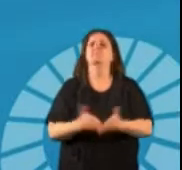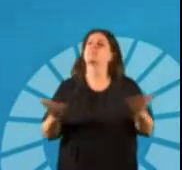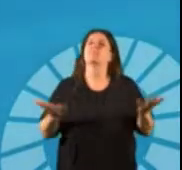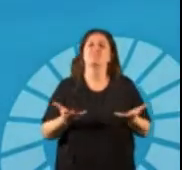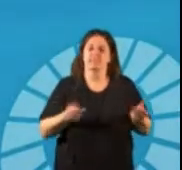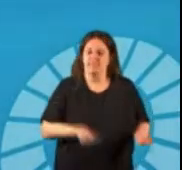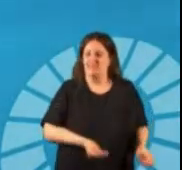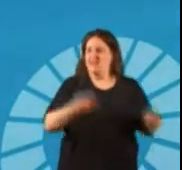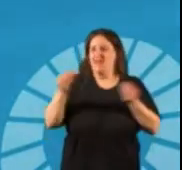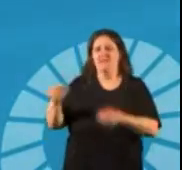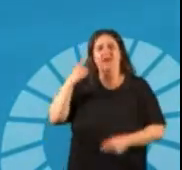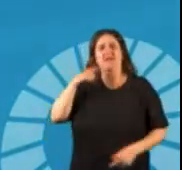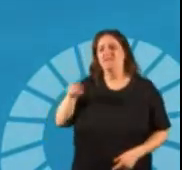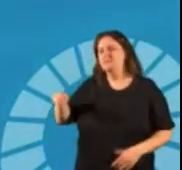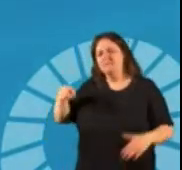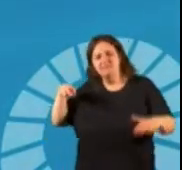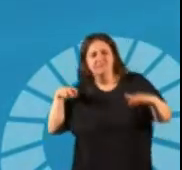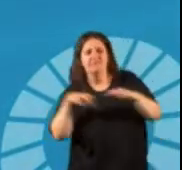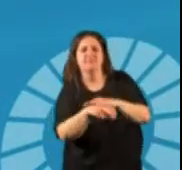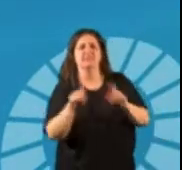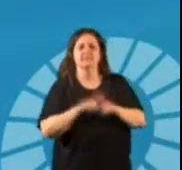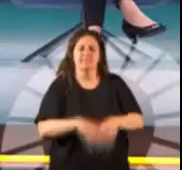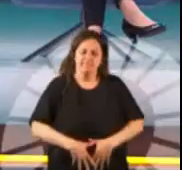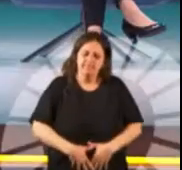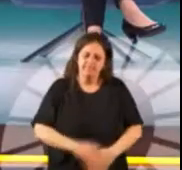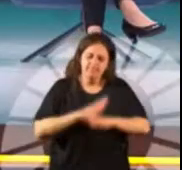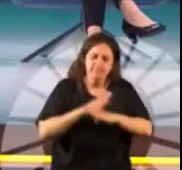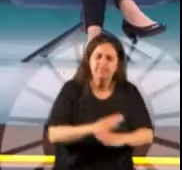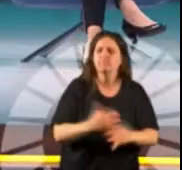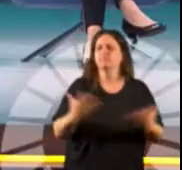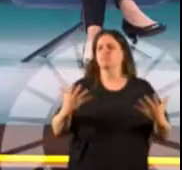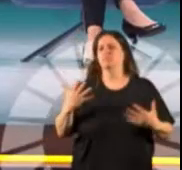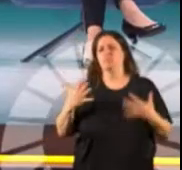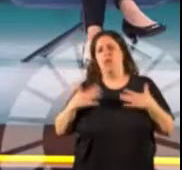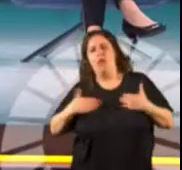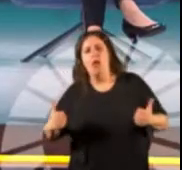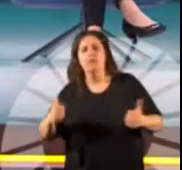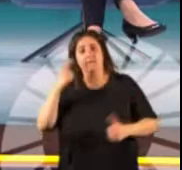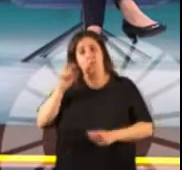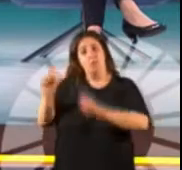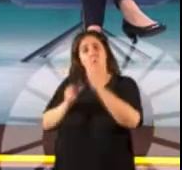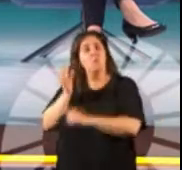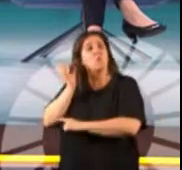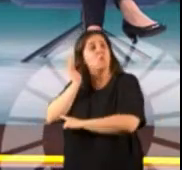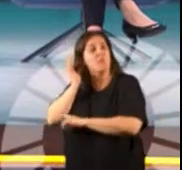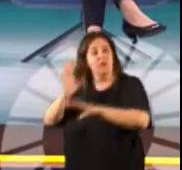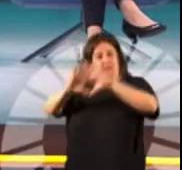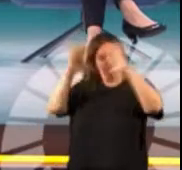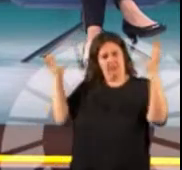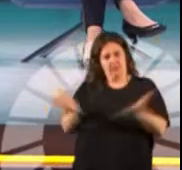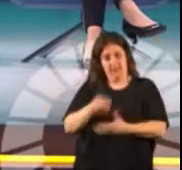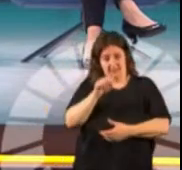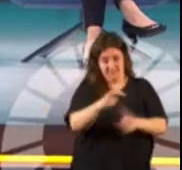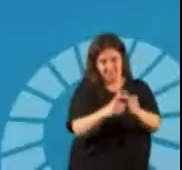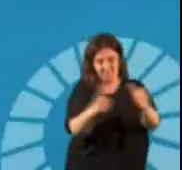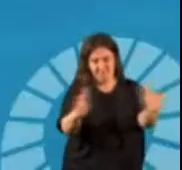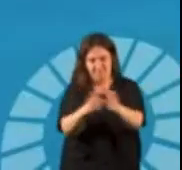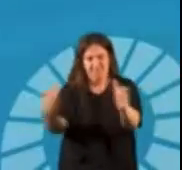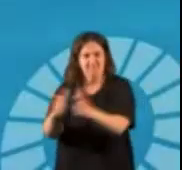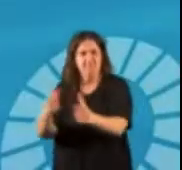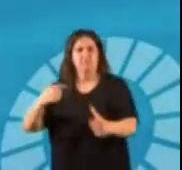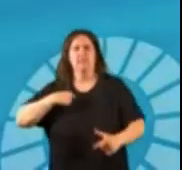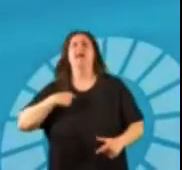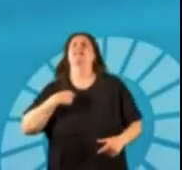better financing in at least 20 countries, and scaling up support for women and youth-led advocacy networks over the